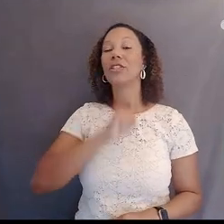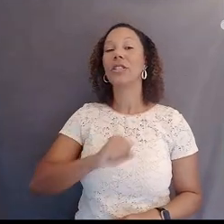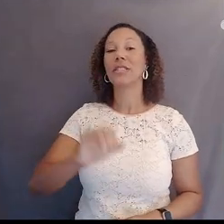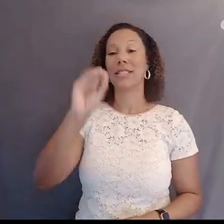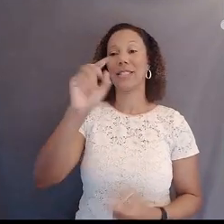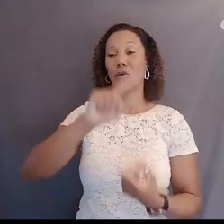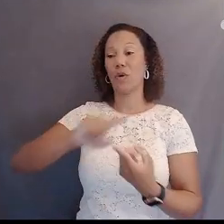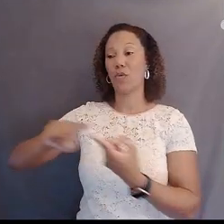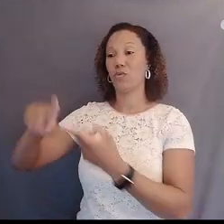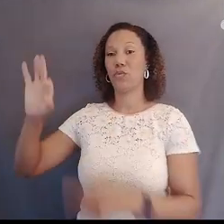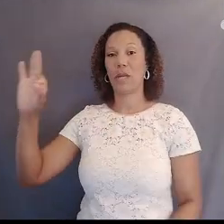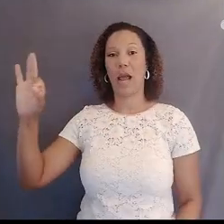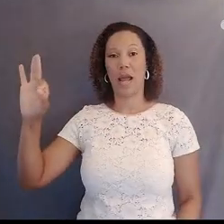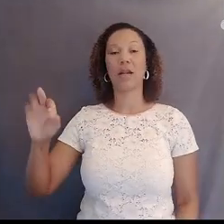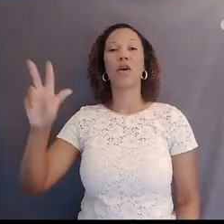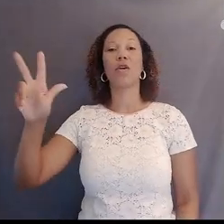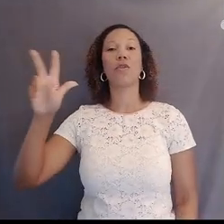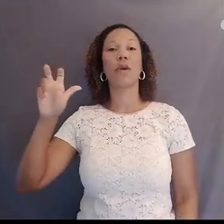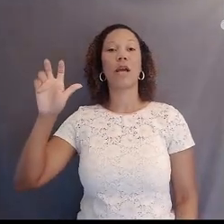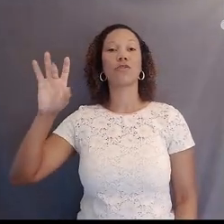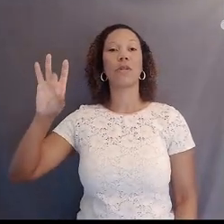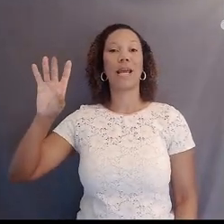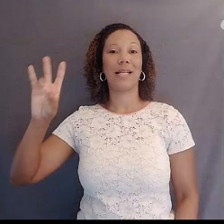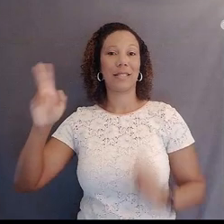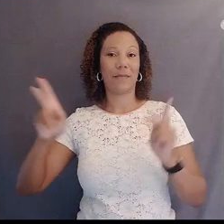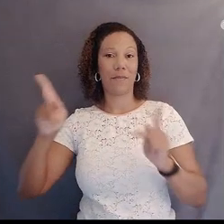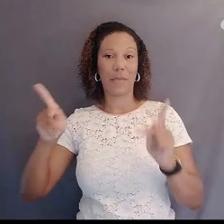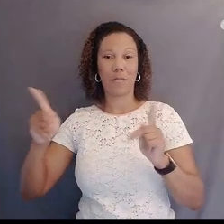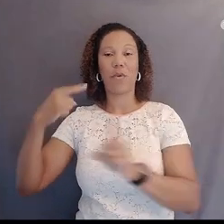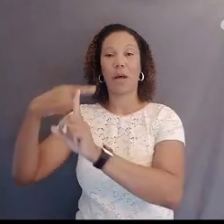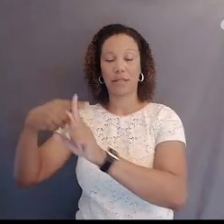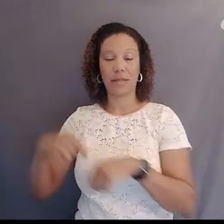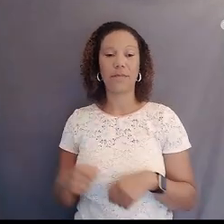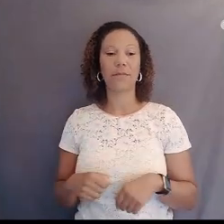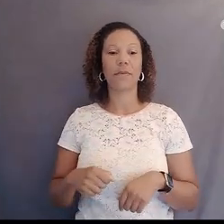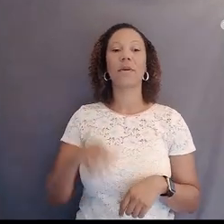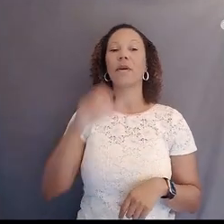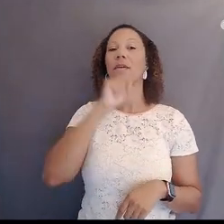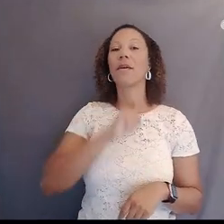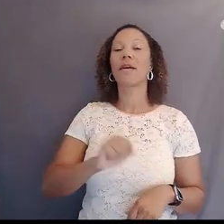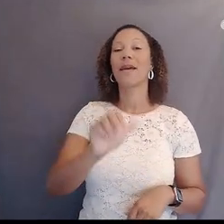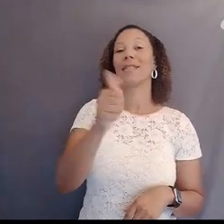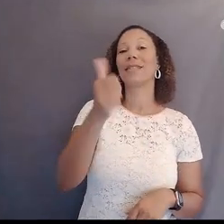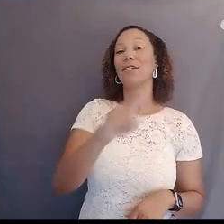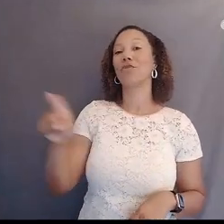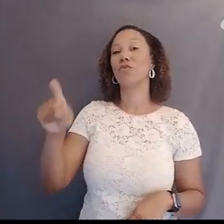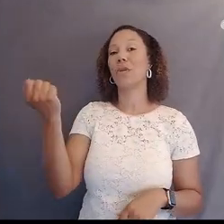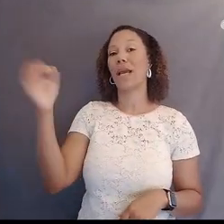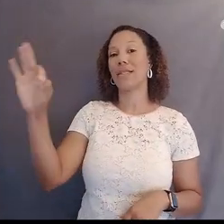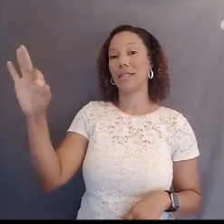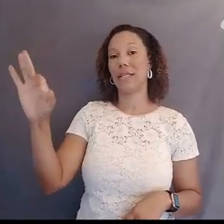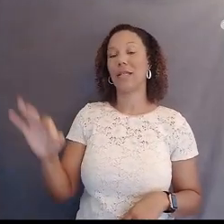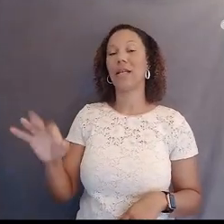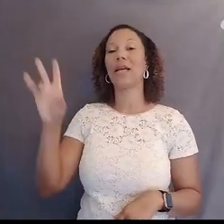0 through 9 years, there's 387 confirmed cases. In the age group of 10 to 19 years old, there